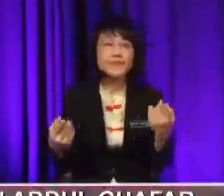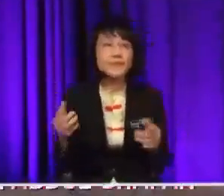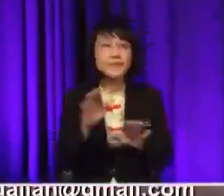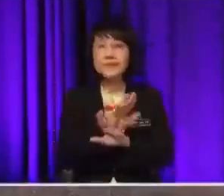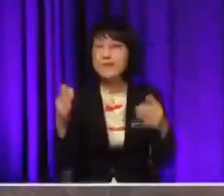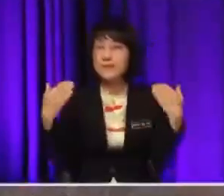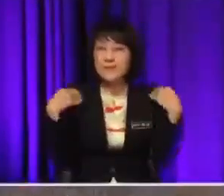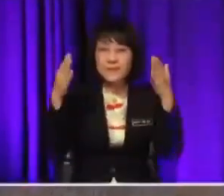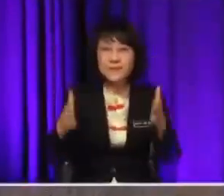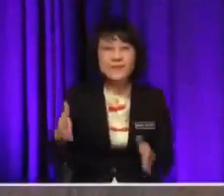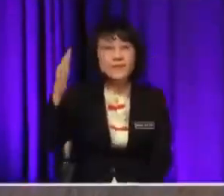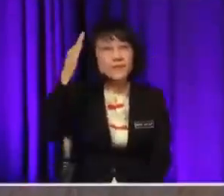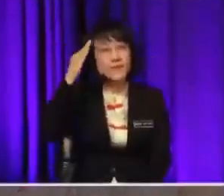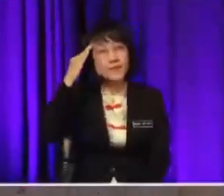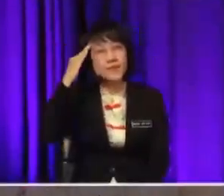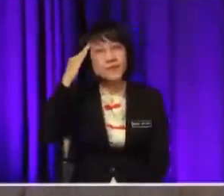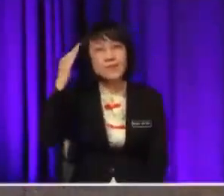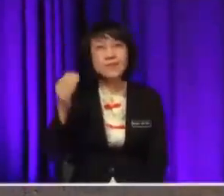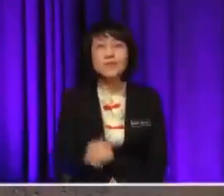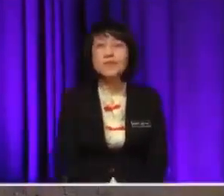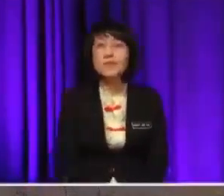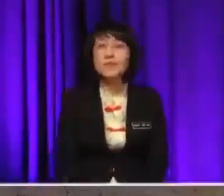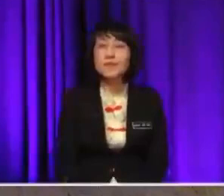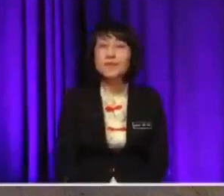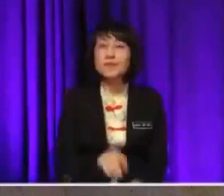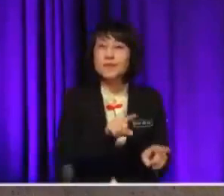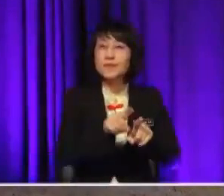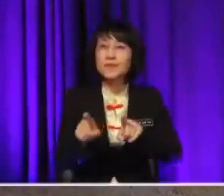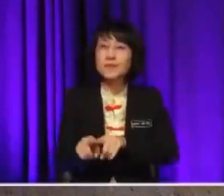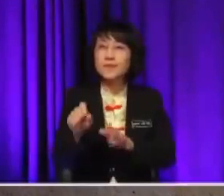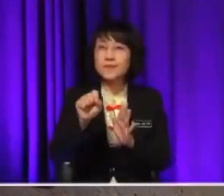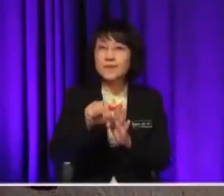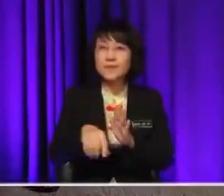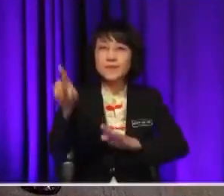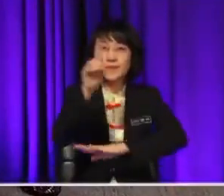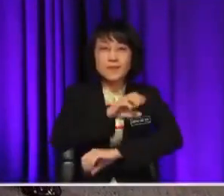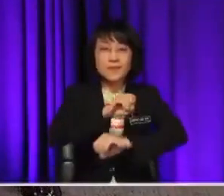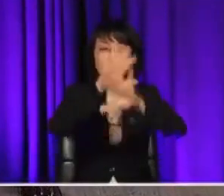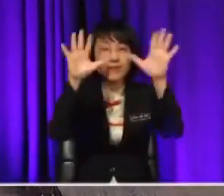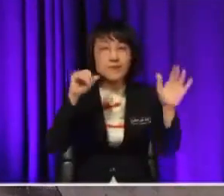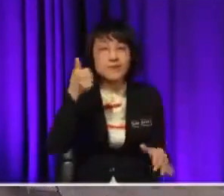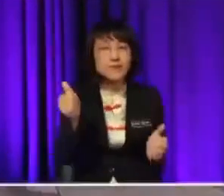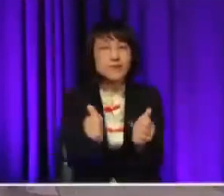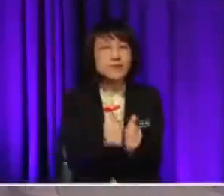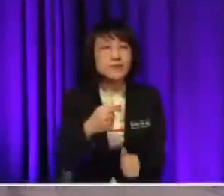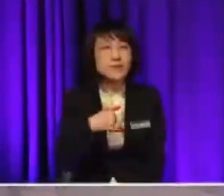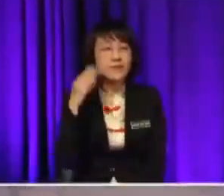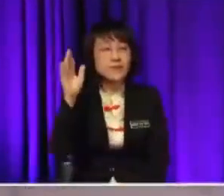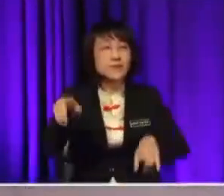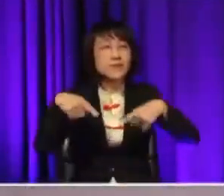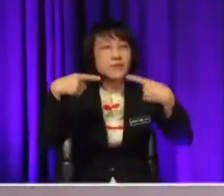scholar in England knows. As soon as this daylight tomorrow, with me you shall go to the